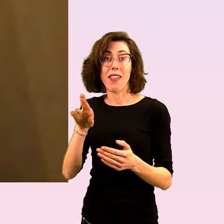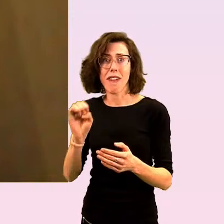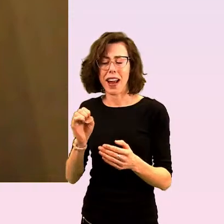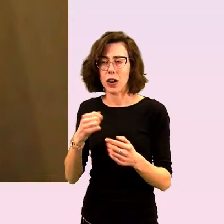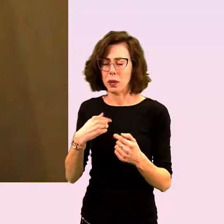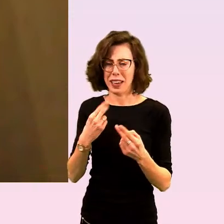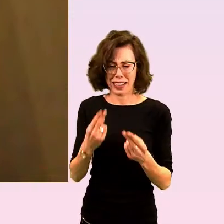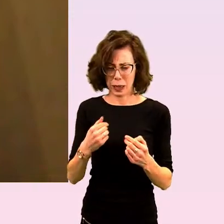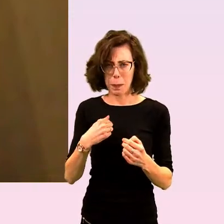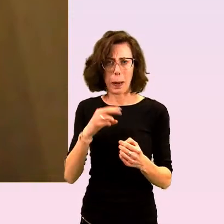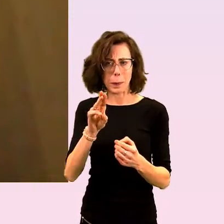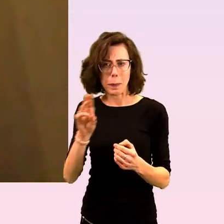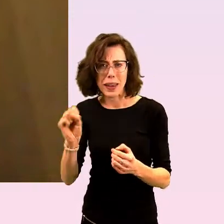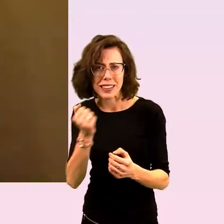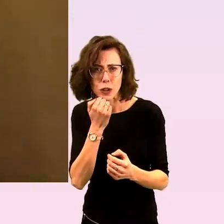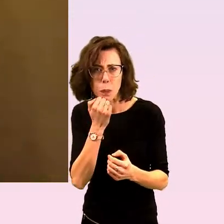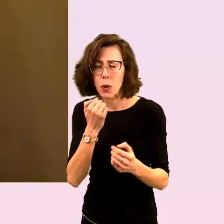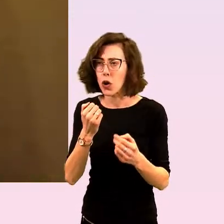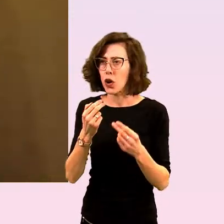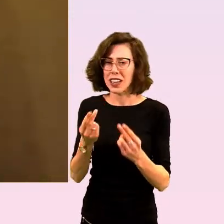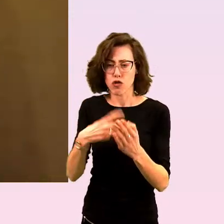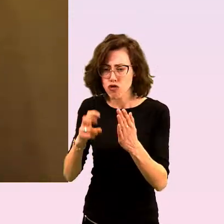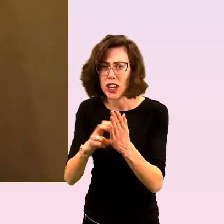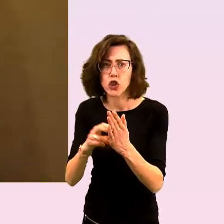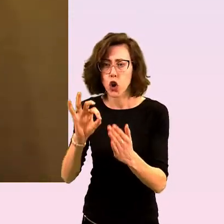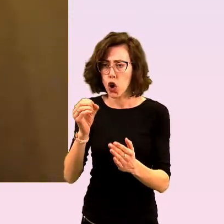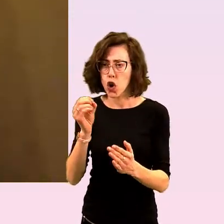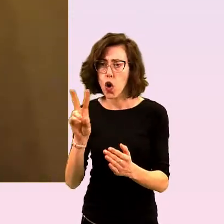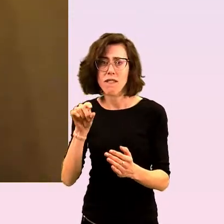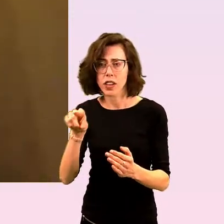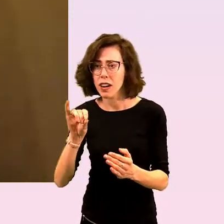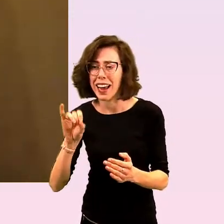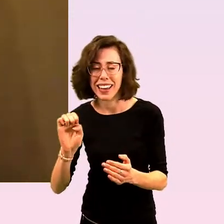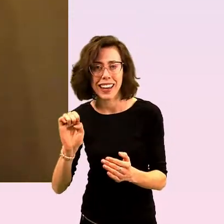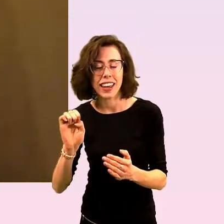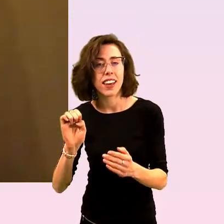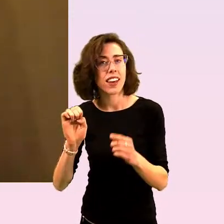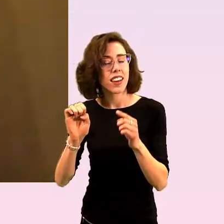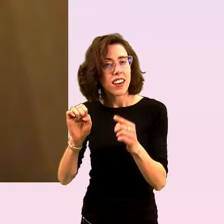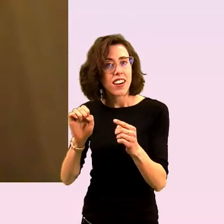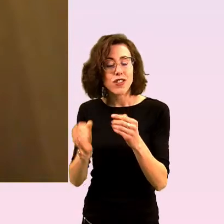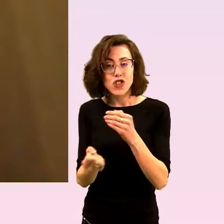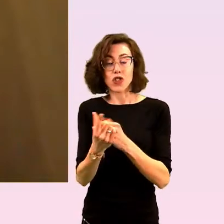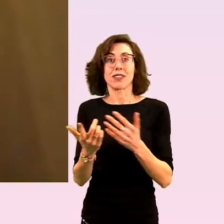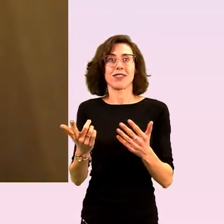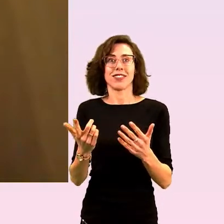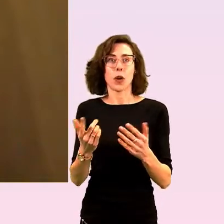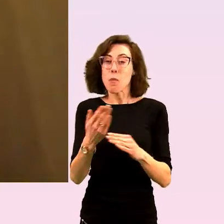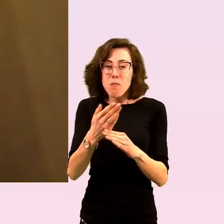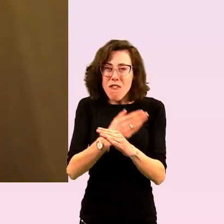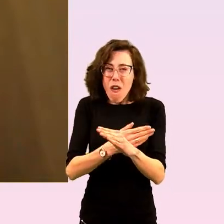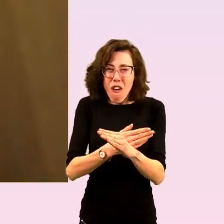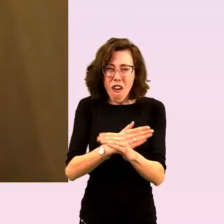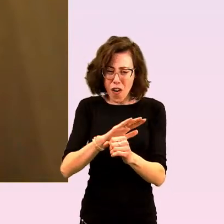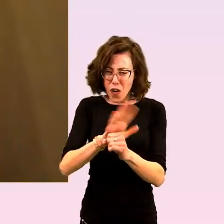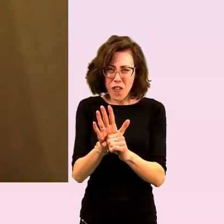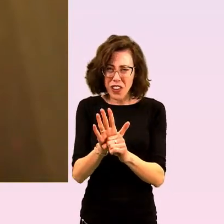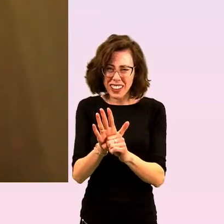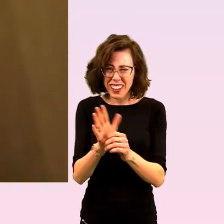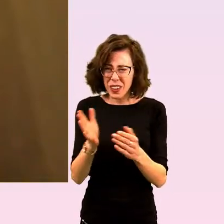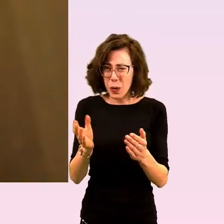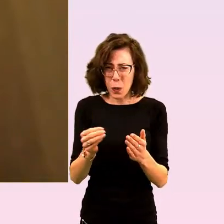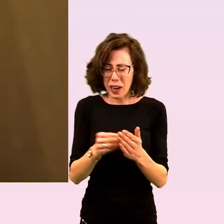they were registered with gov.ie. So there were things that they never had to do before at the